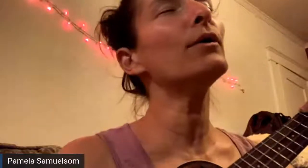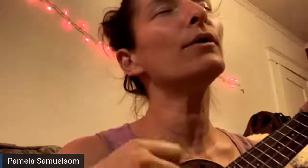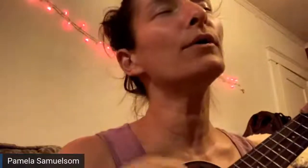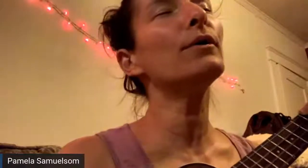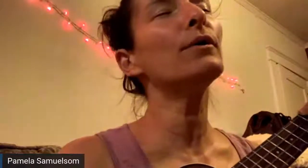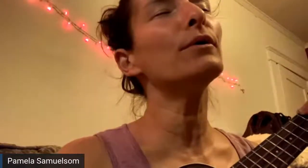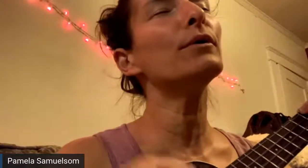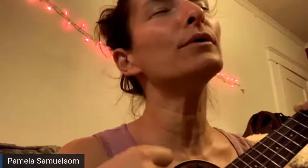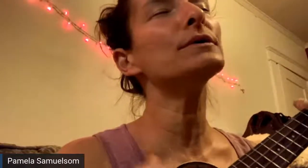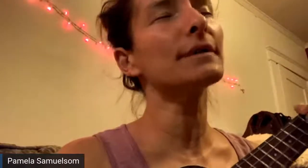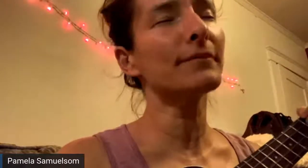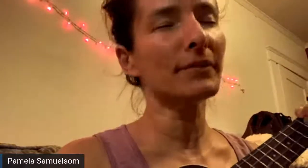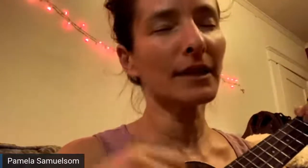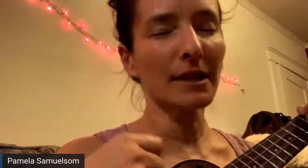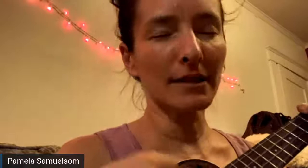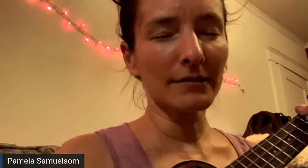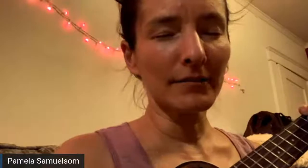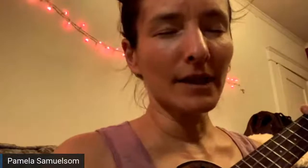aparecidos.